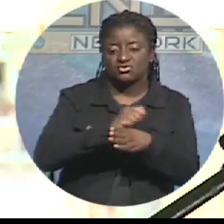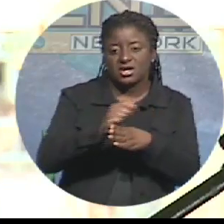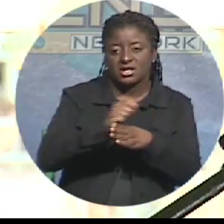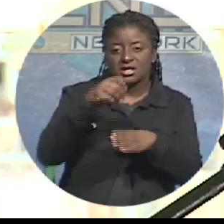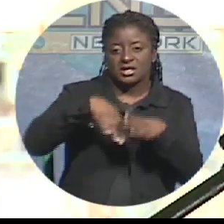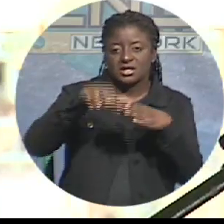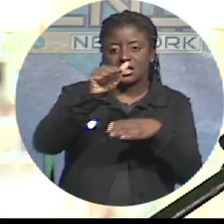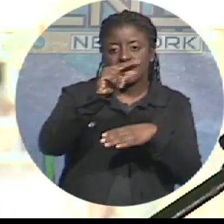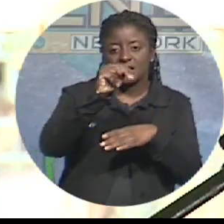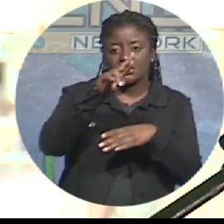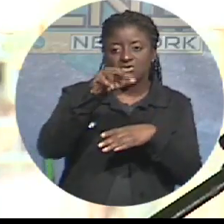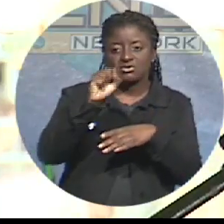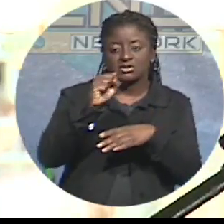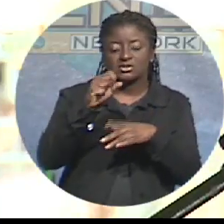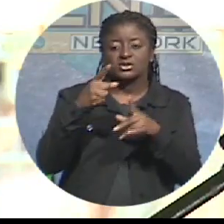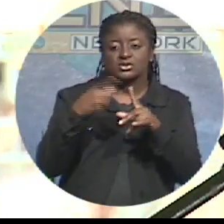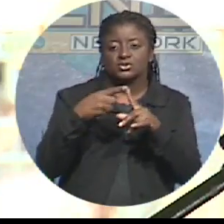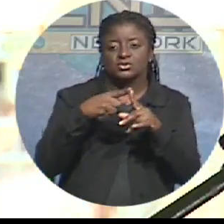this time.